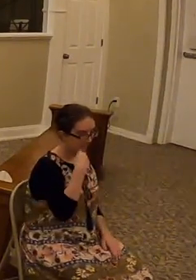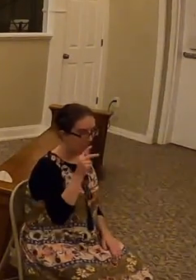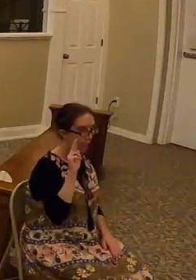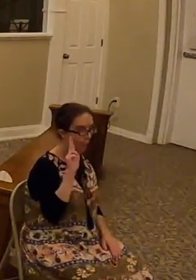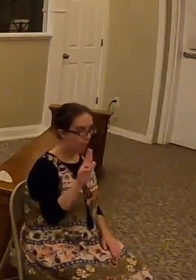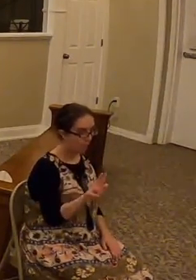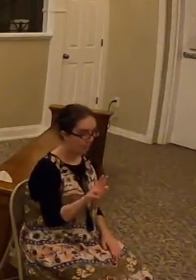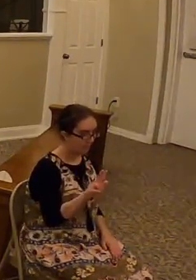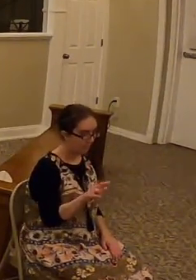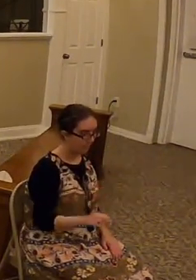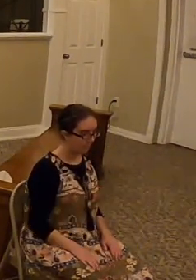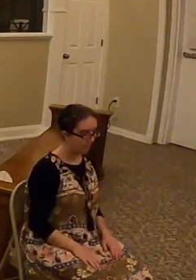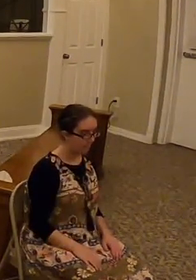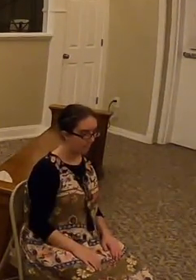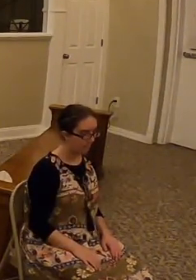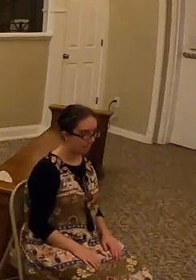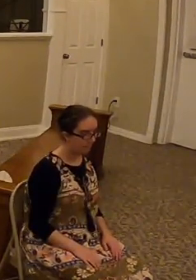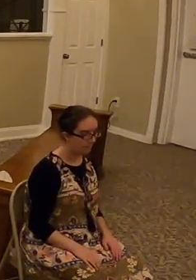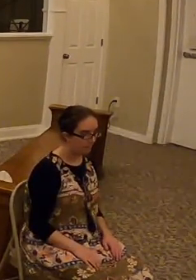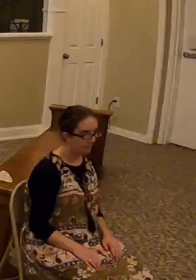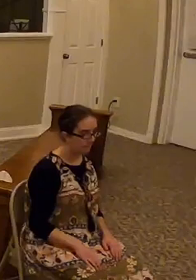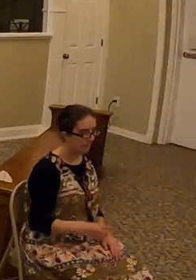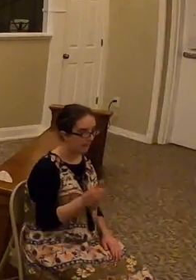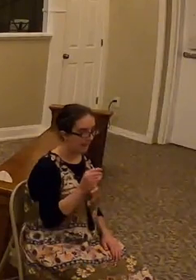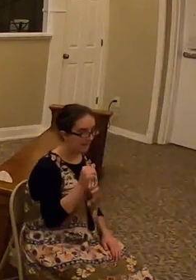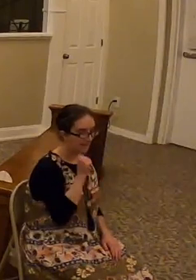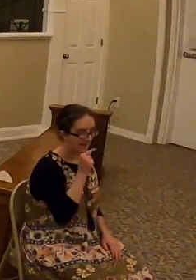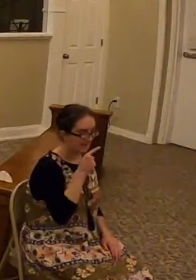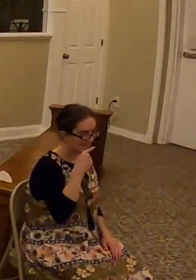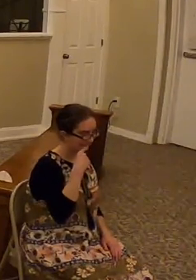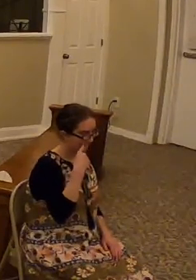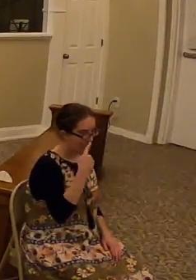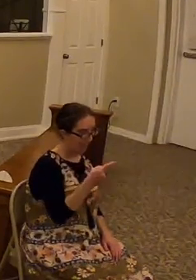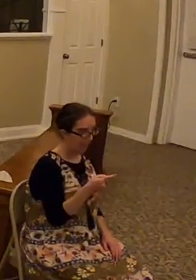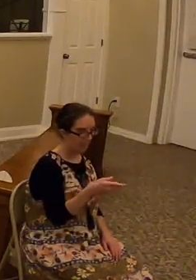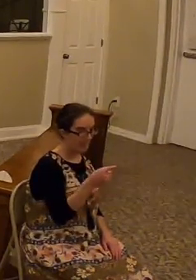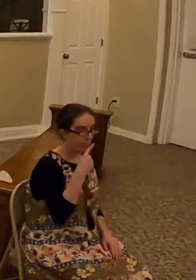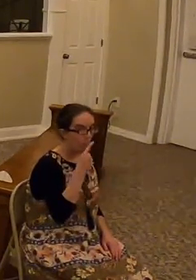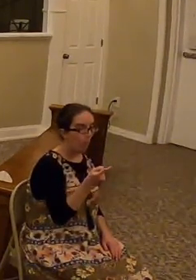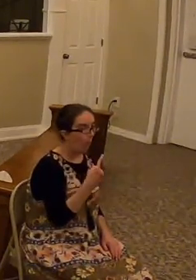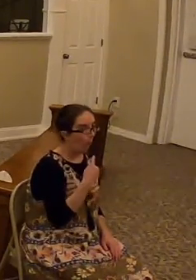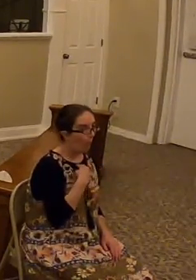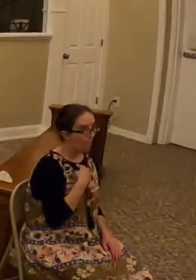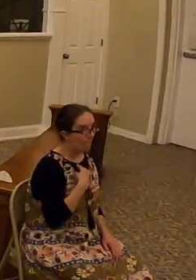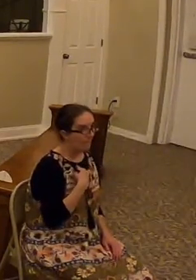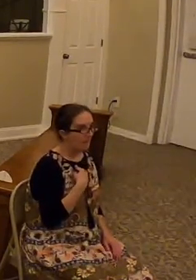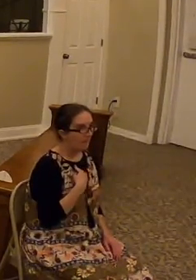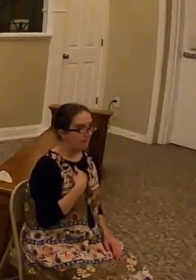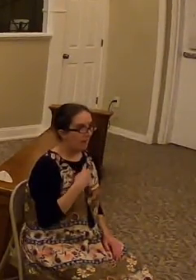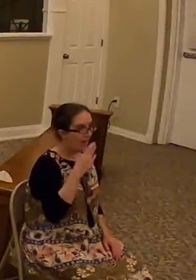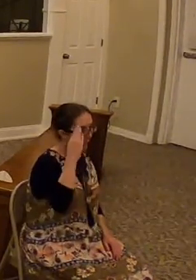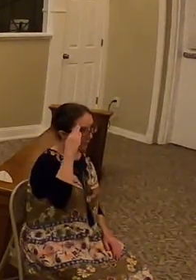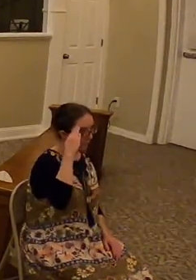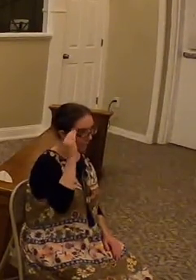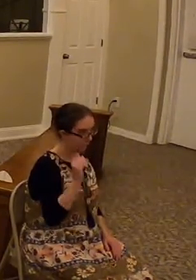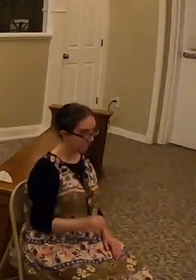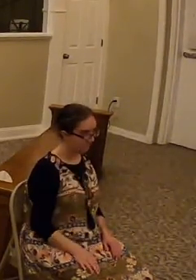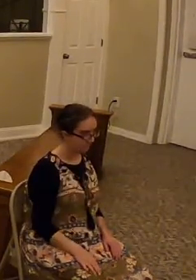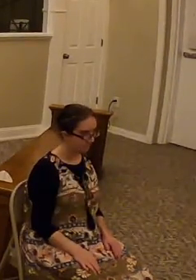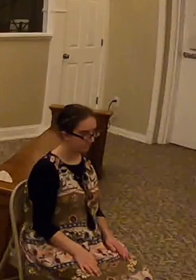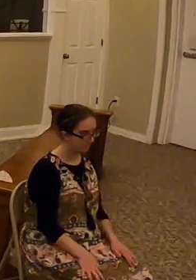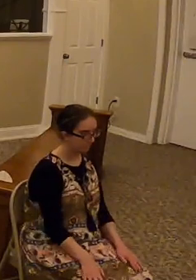sent three." Now, I didn't tell him that God sent three. He told me that God sent three. I already knew it. Amen.